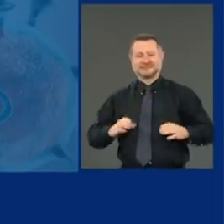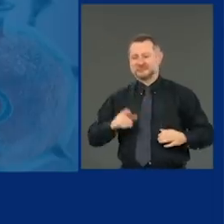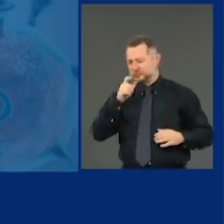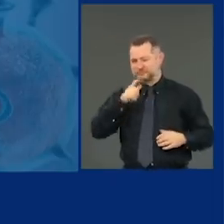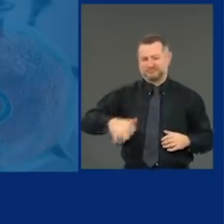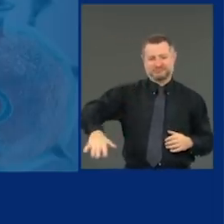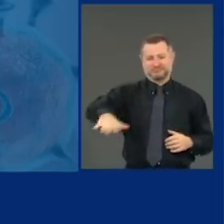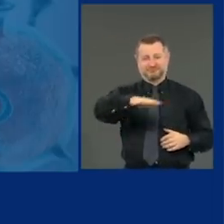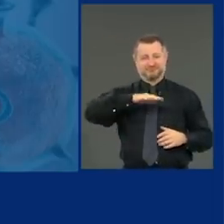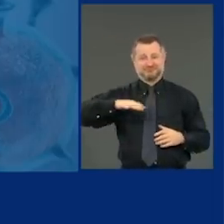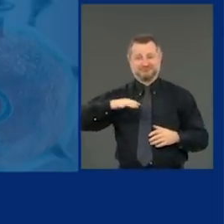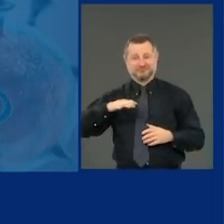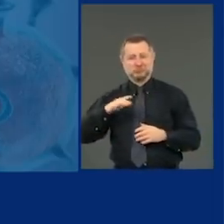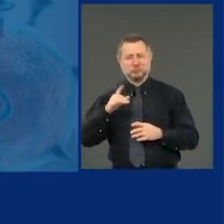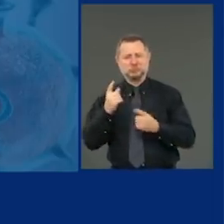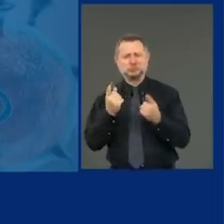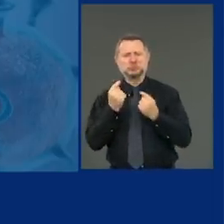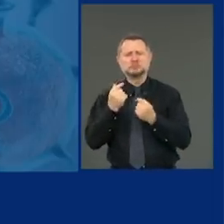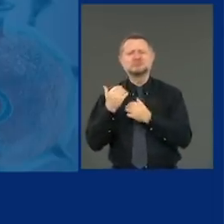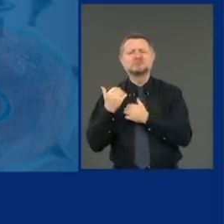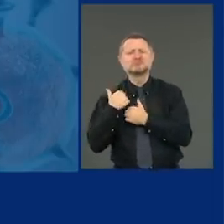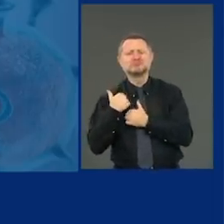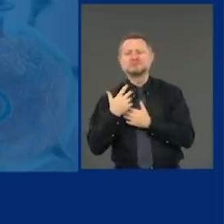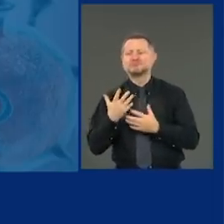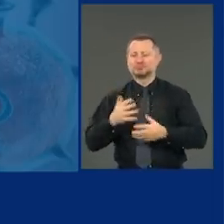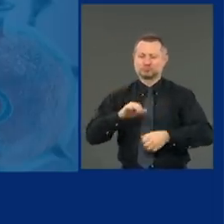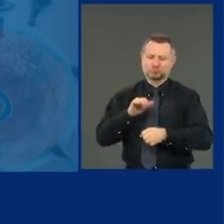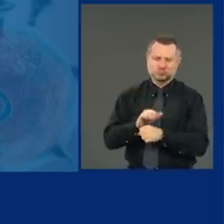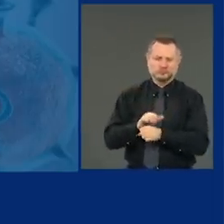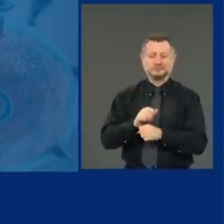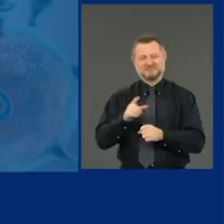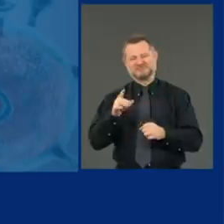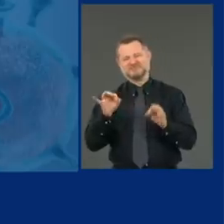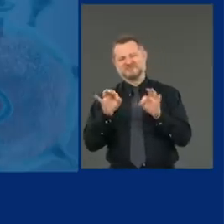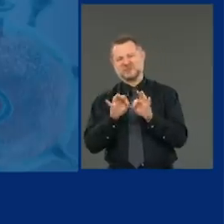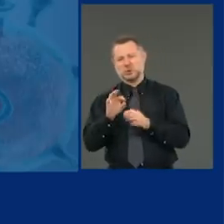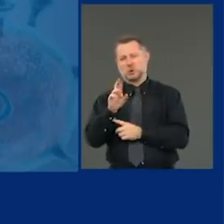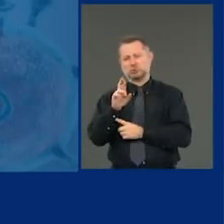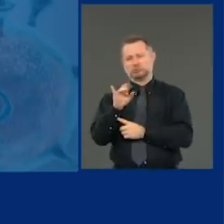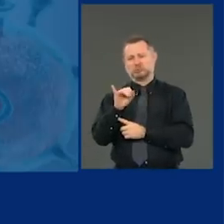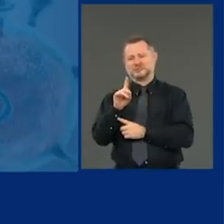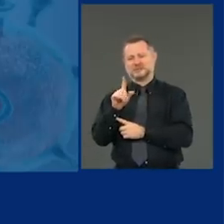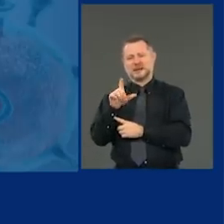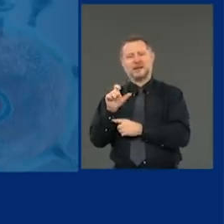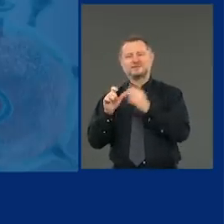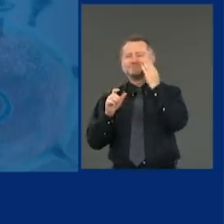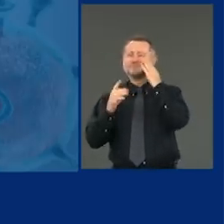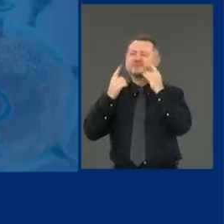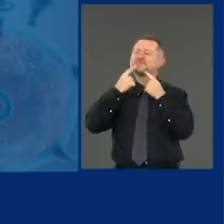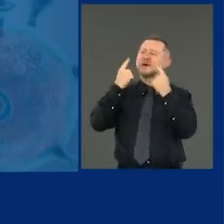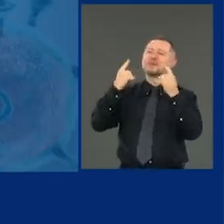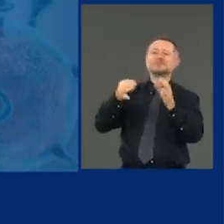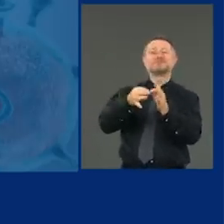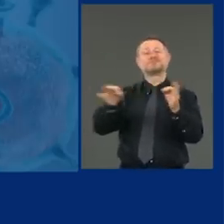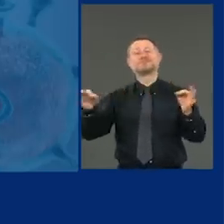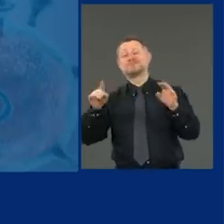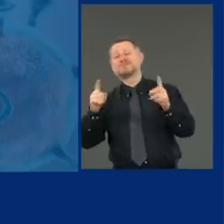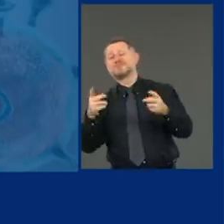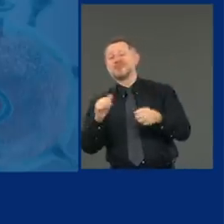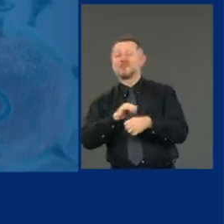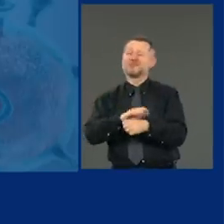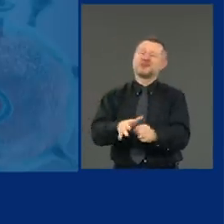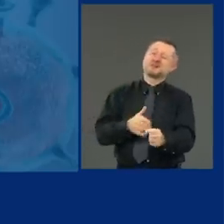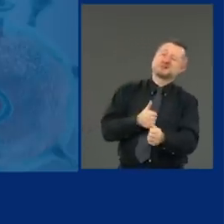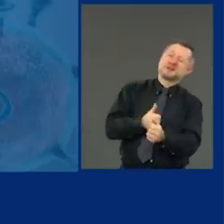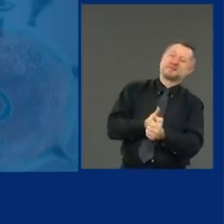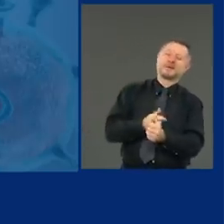do. That's been the great riddle in this whole thing. We don't understand it. It's about government, government this,